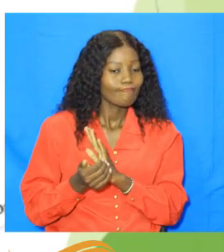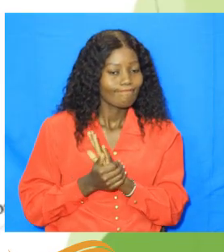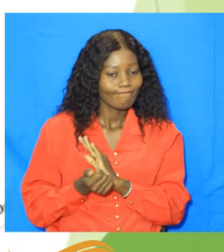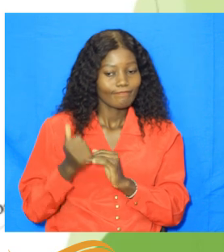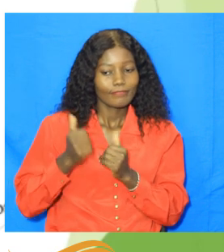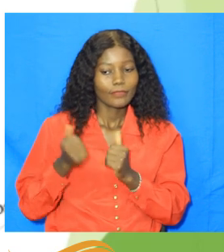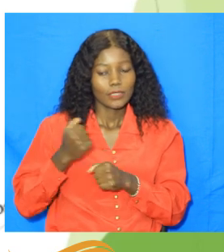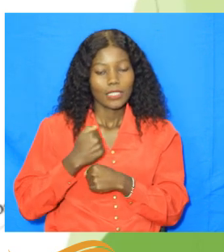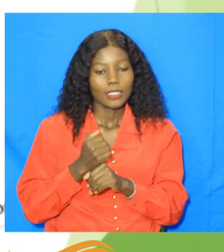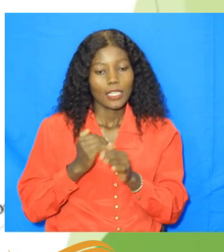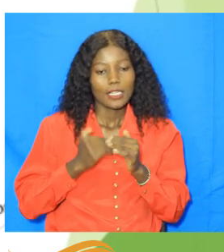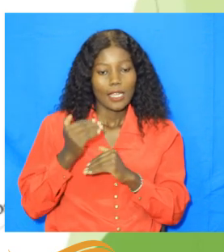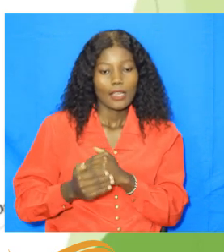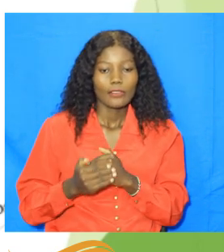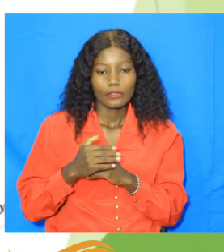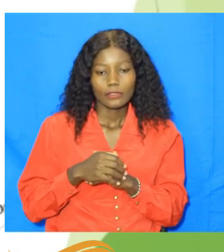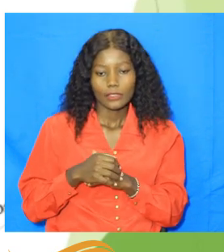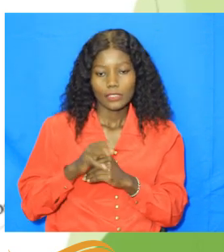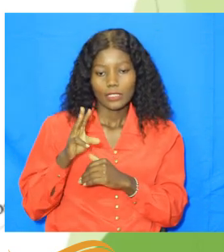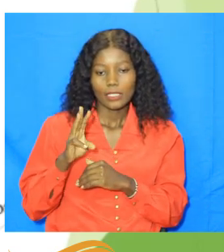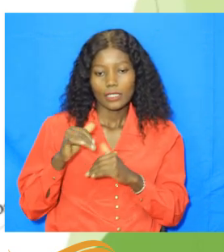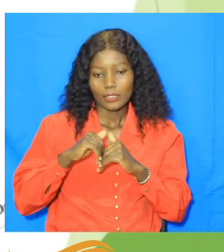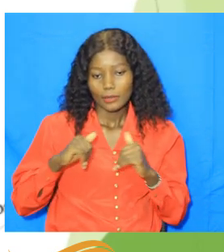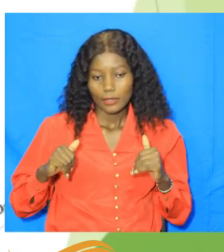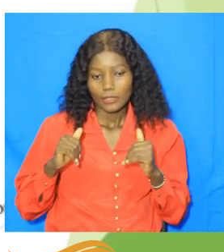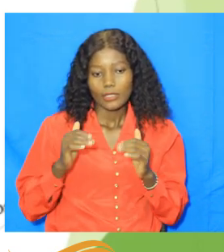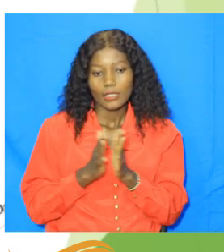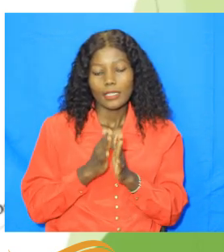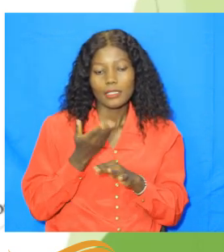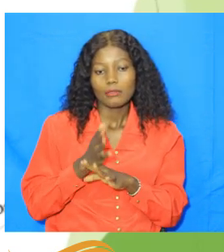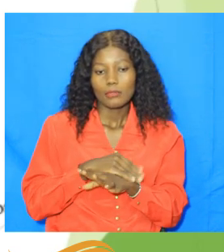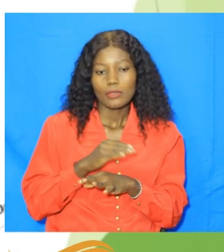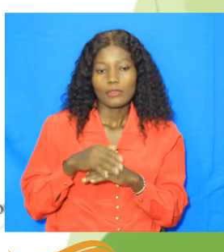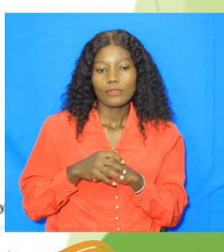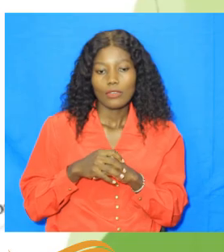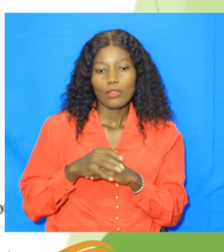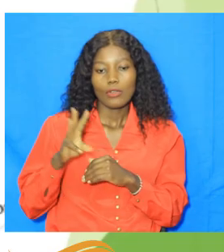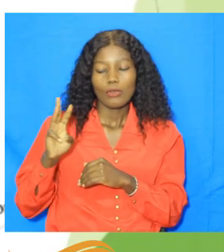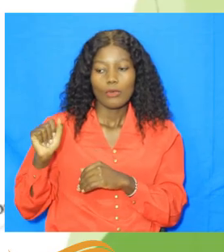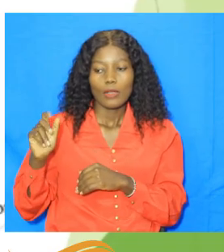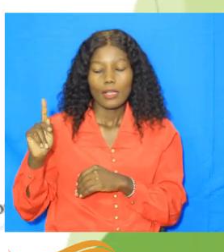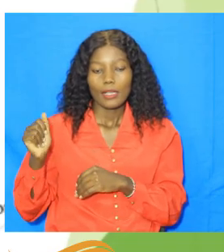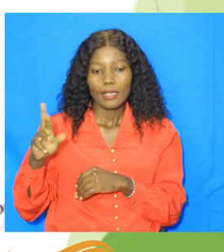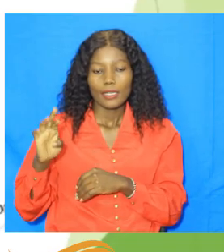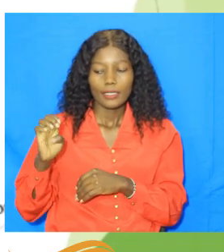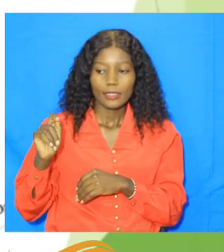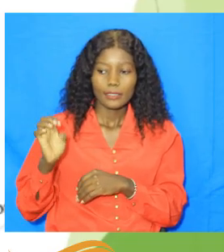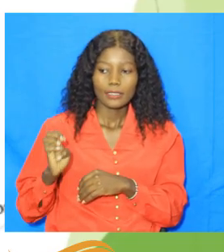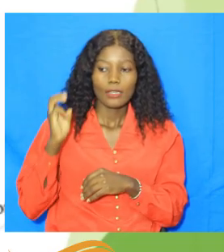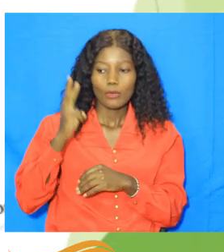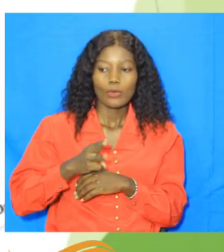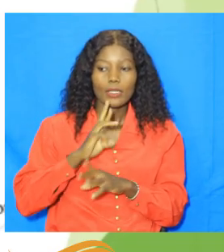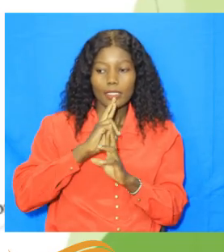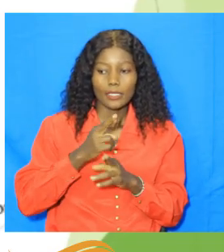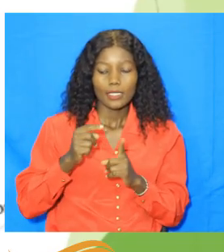executed after wakarete and before Suzukete has been called, that will result to a penalty.